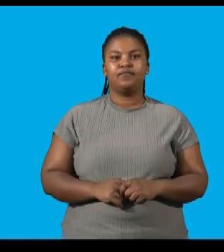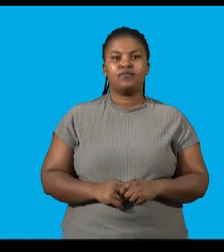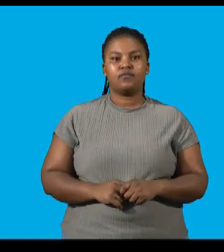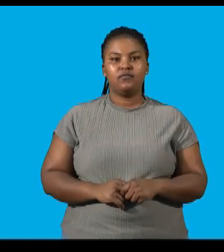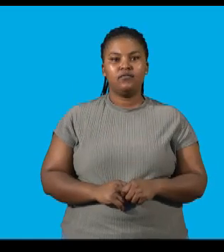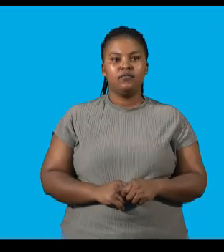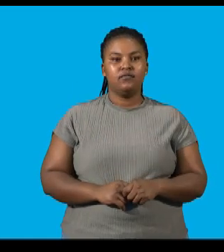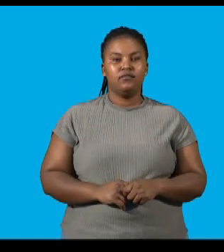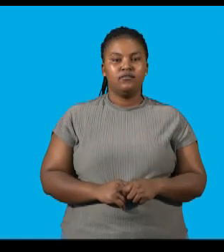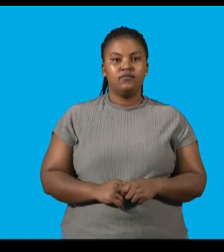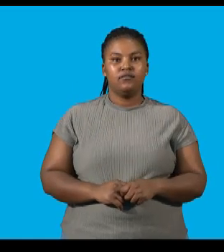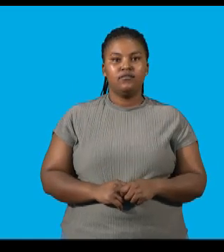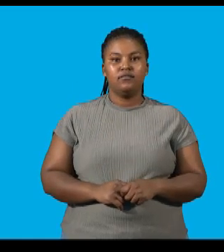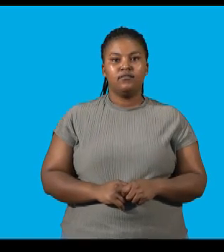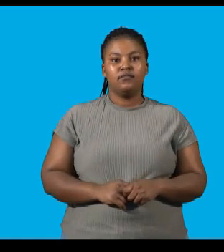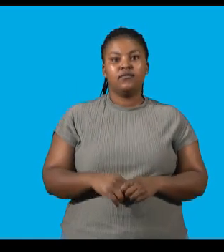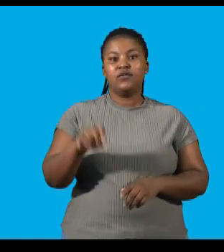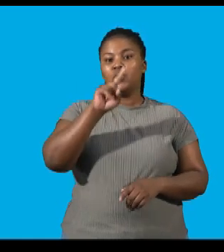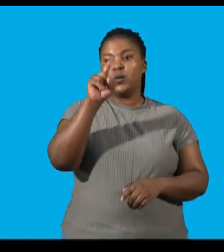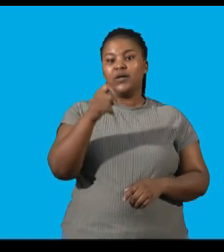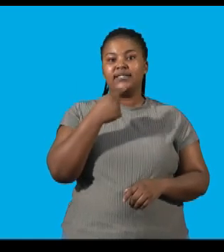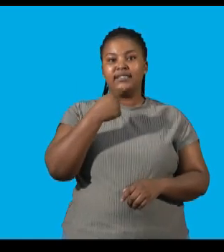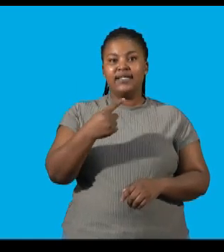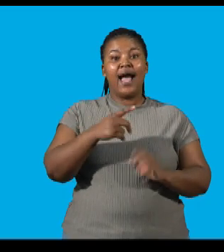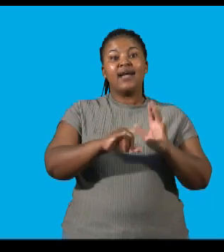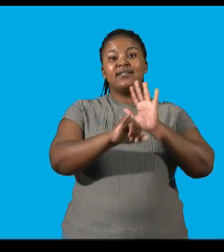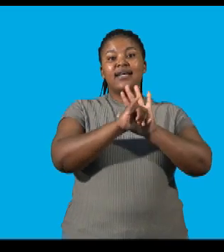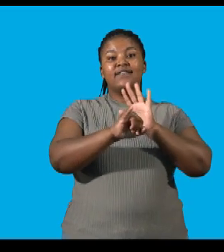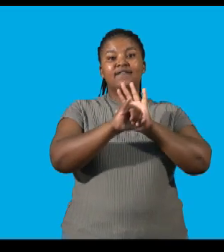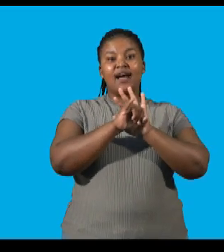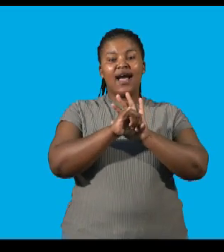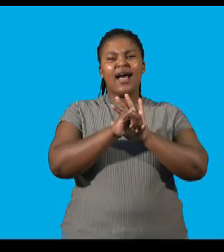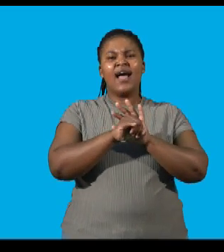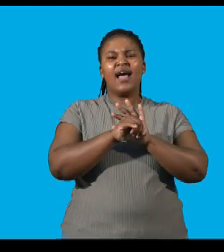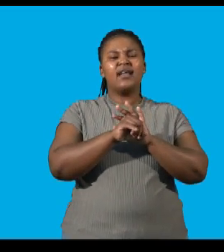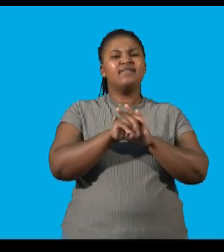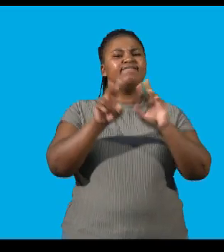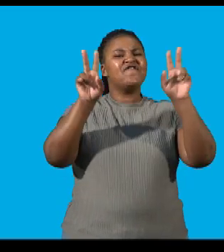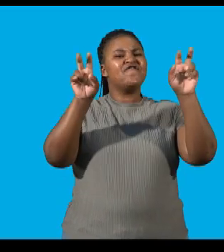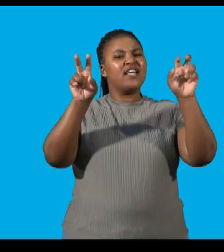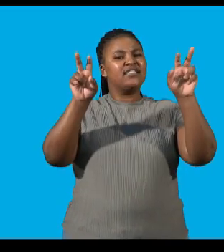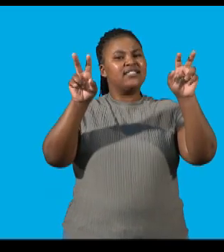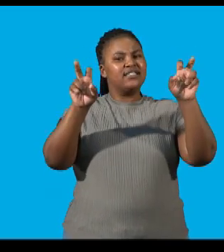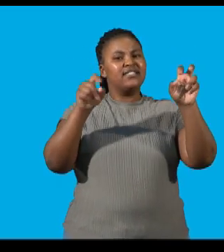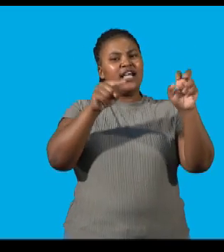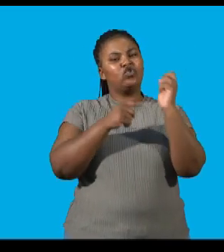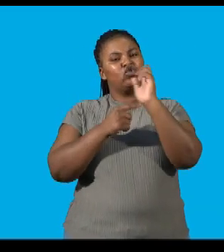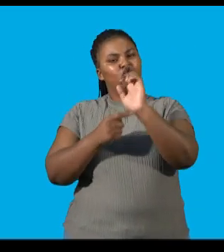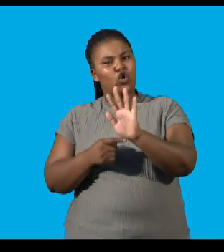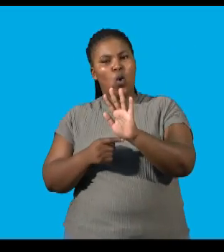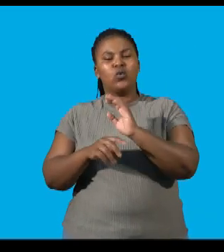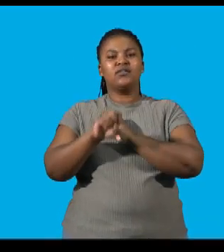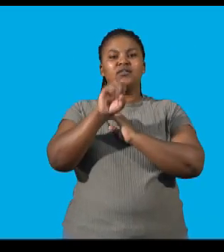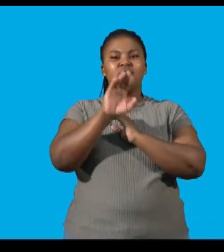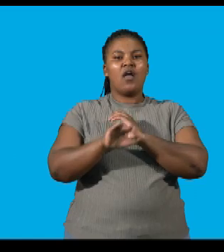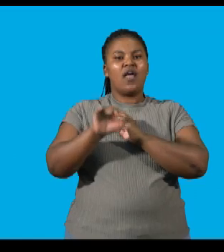40.4%. Now, our first question says, identify the phrase in the extract that